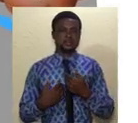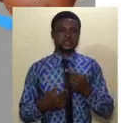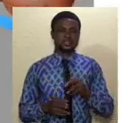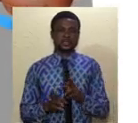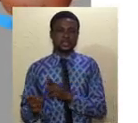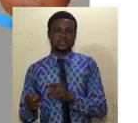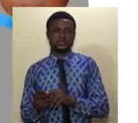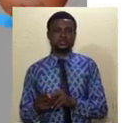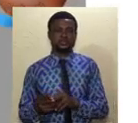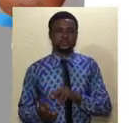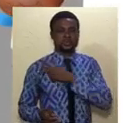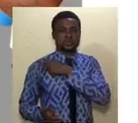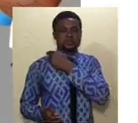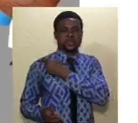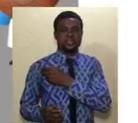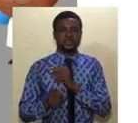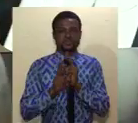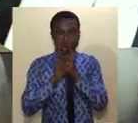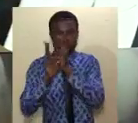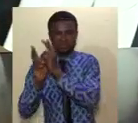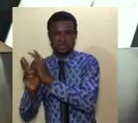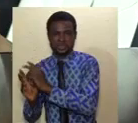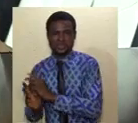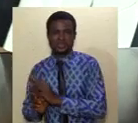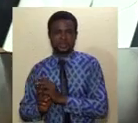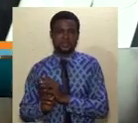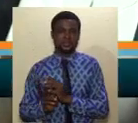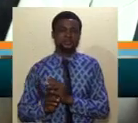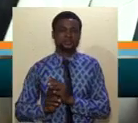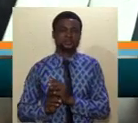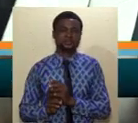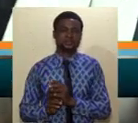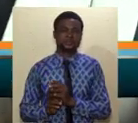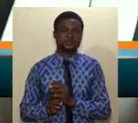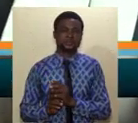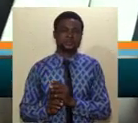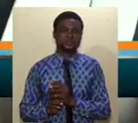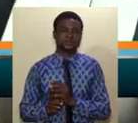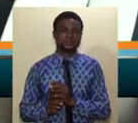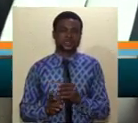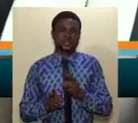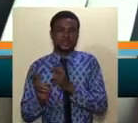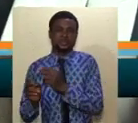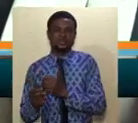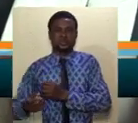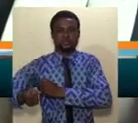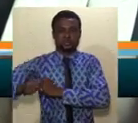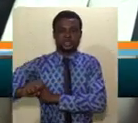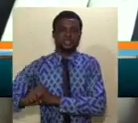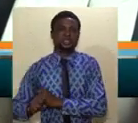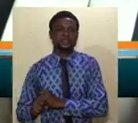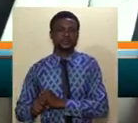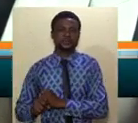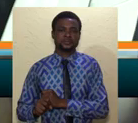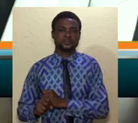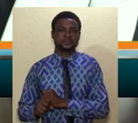medical care, immunization for babies. It is a right, you know, right to be protected from